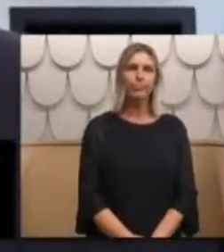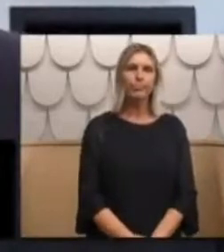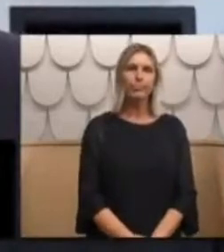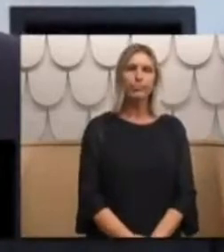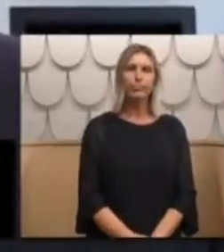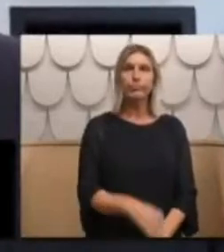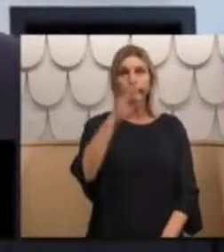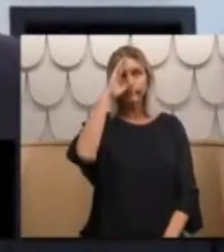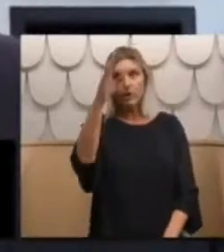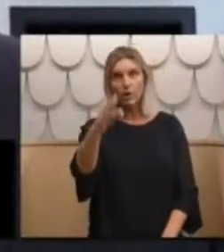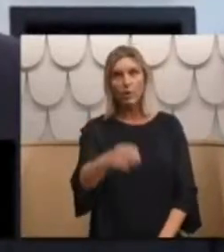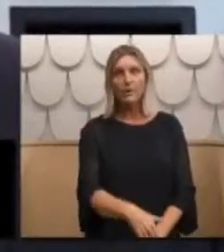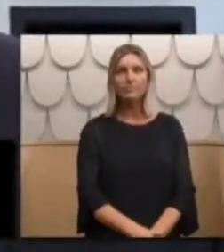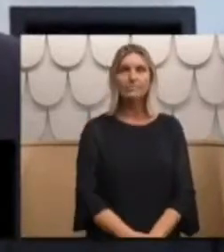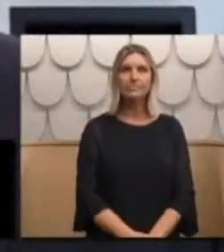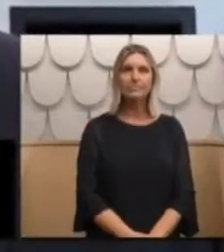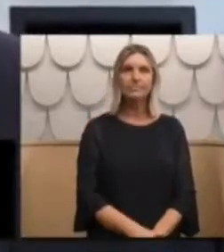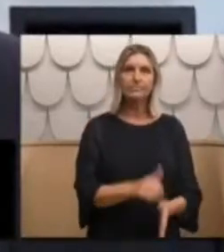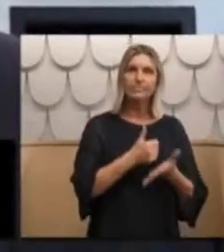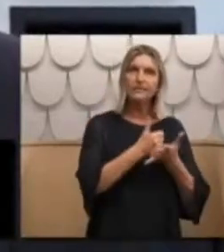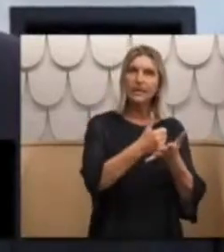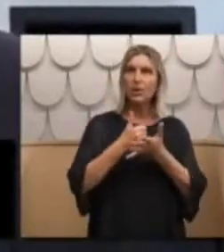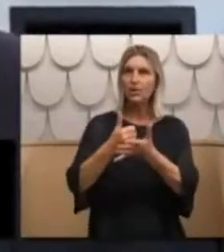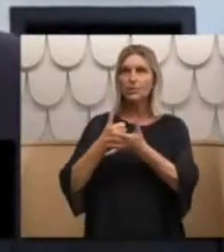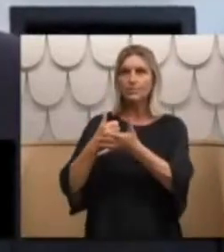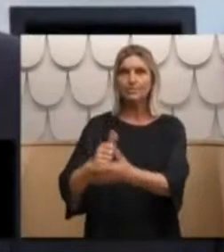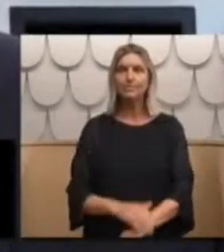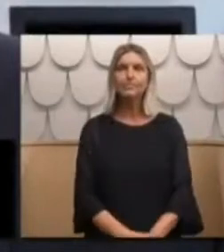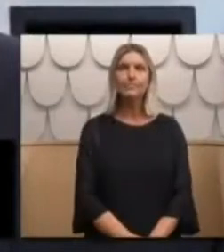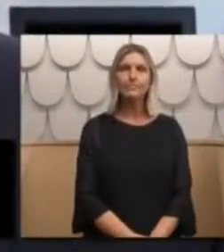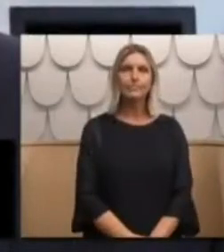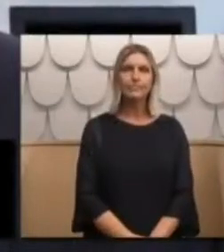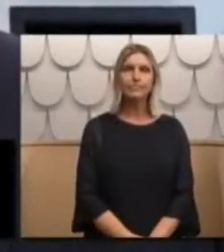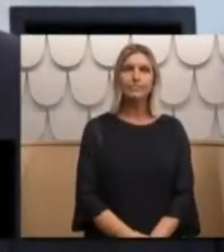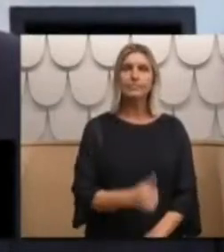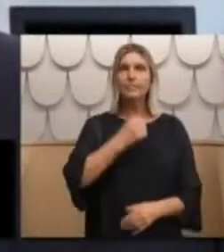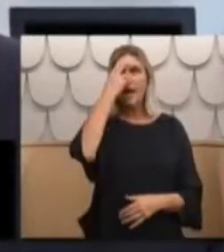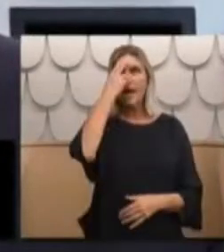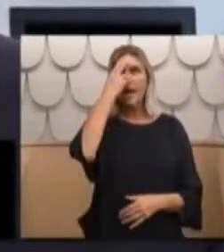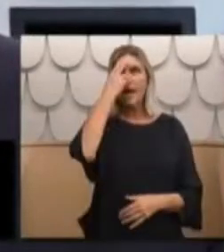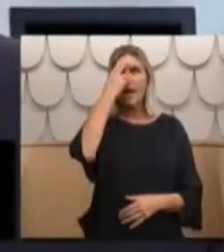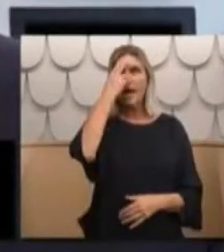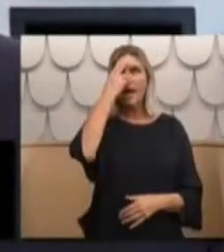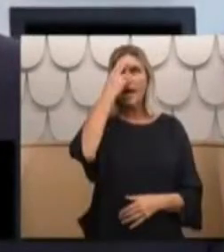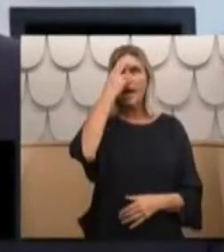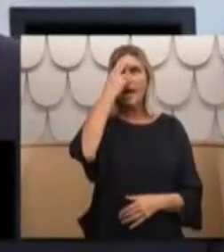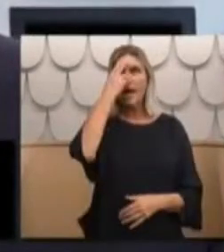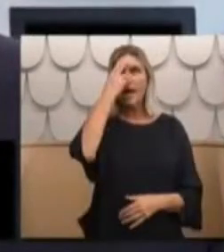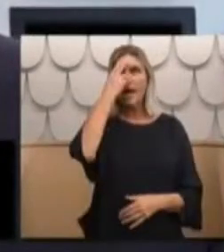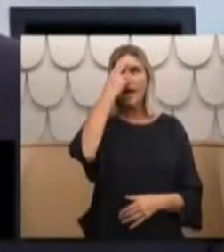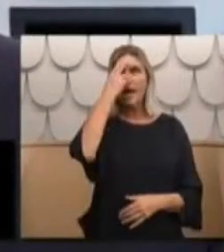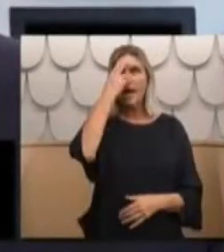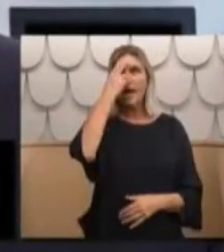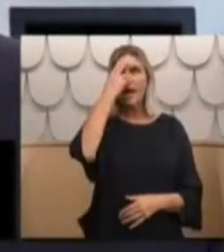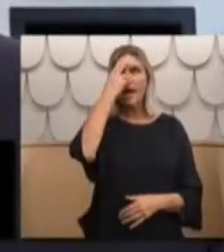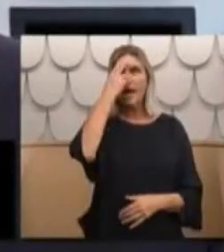Kia ora, Your Honour. Tēnā kou. Kia ora. Kato katoa. My name's Rattray. Rattray, is that just your